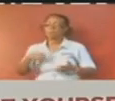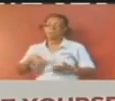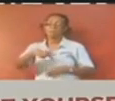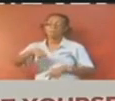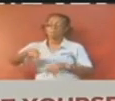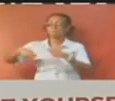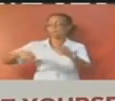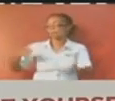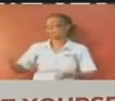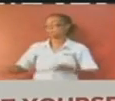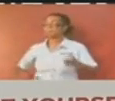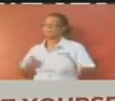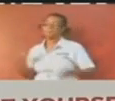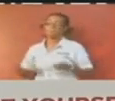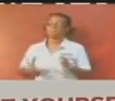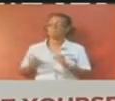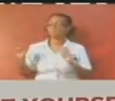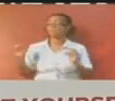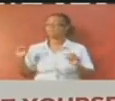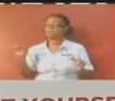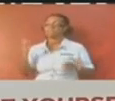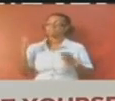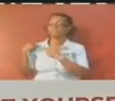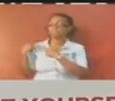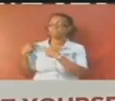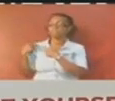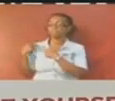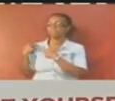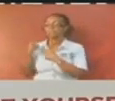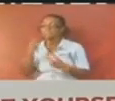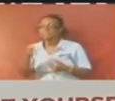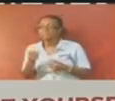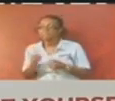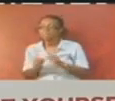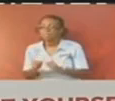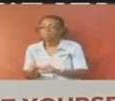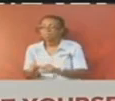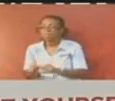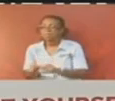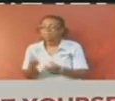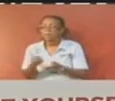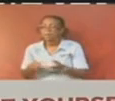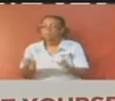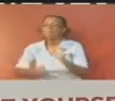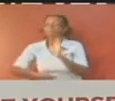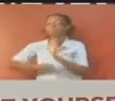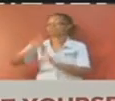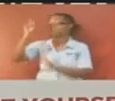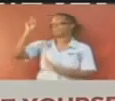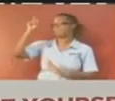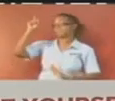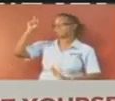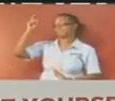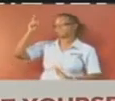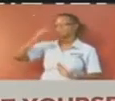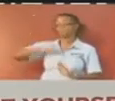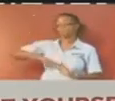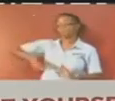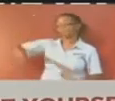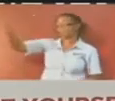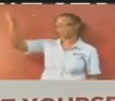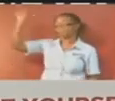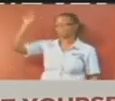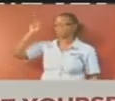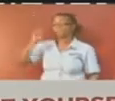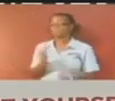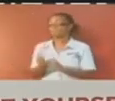Dr. Hines warned this country. Mr. Roshan Siram Singh warned this country. The chief